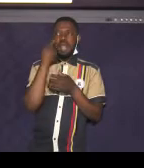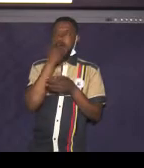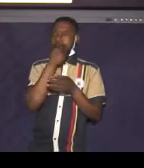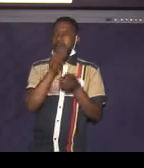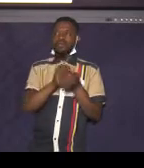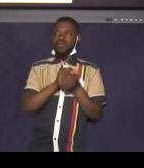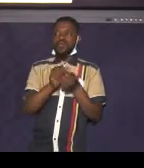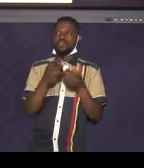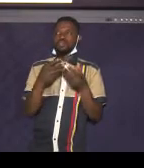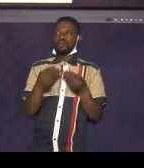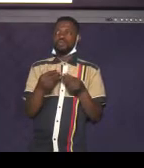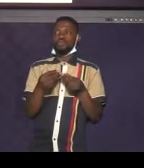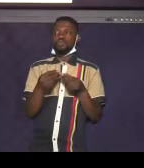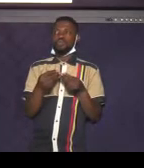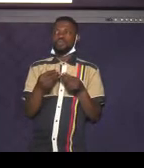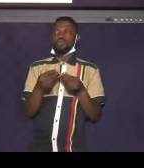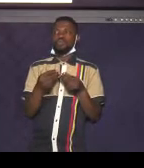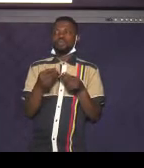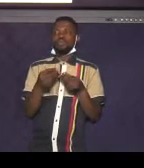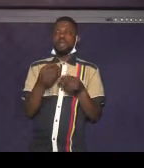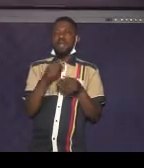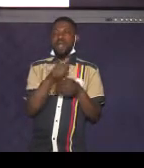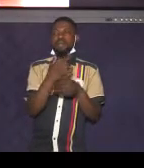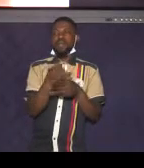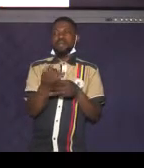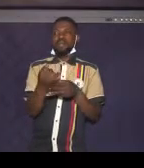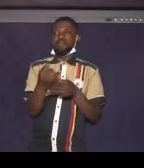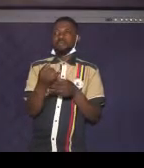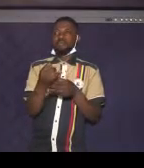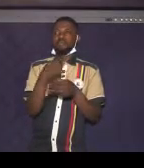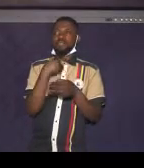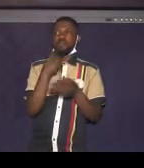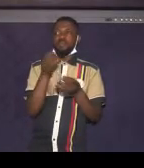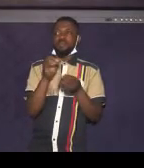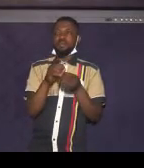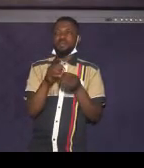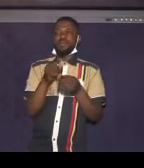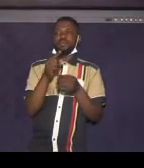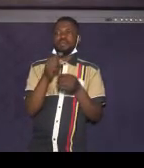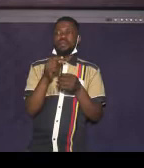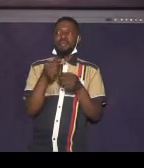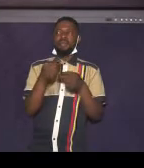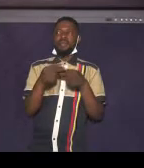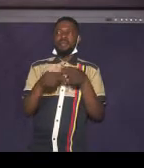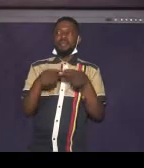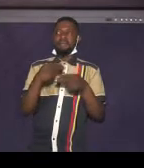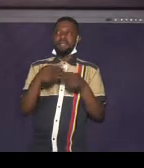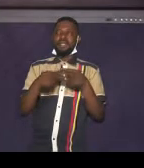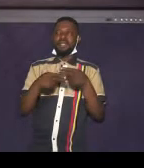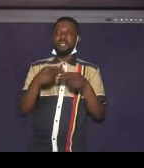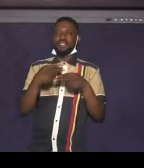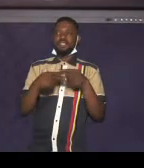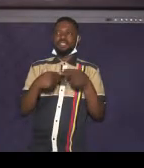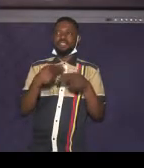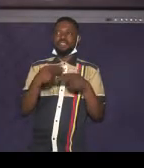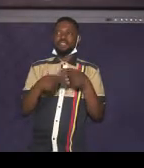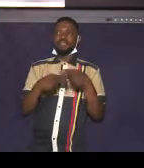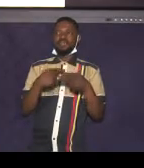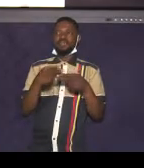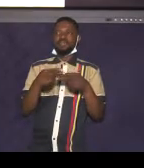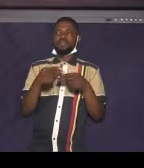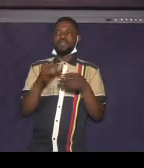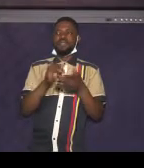picture. That's also an item in the first aid box. Tell me more. I think you have them. Bandages, correct. That's